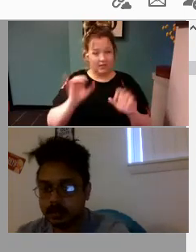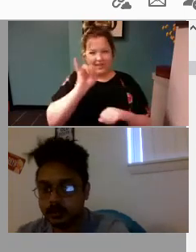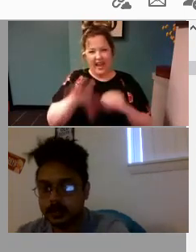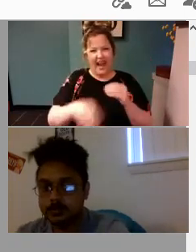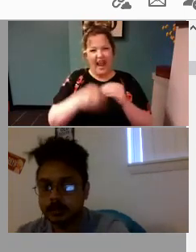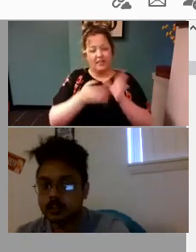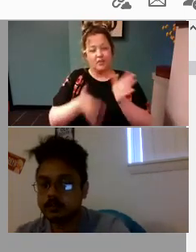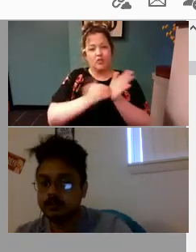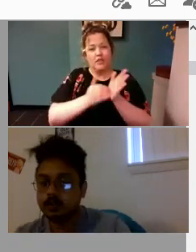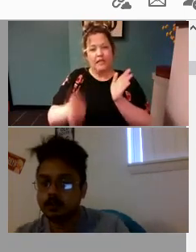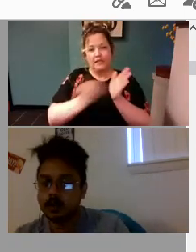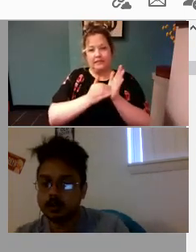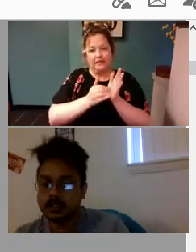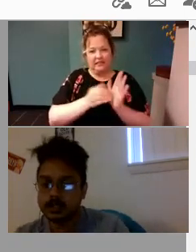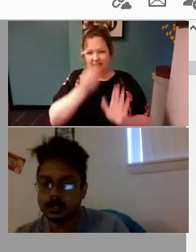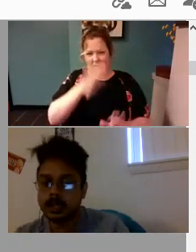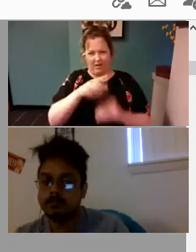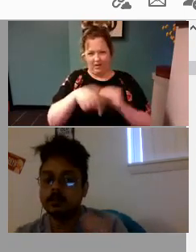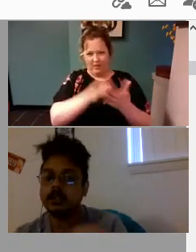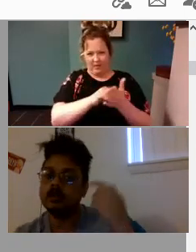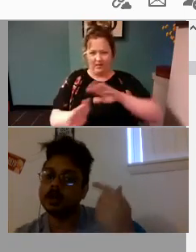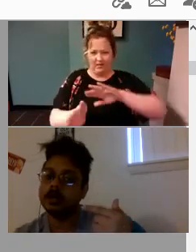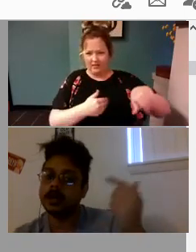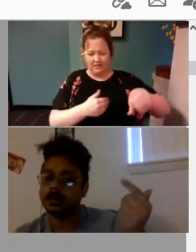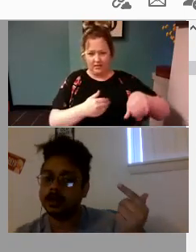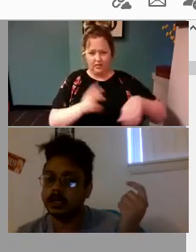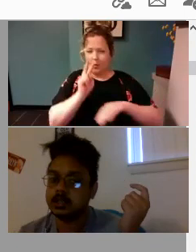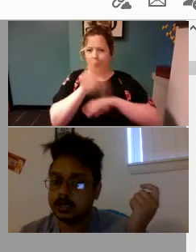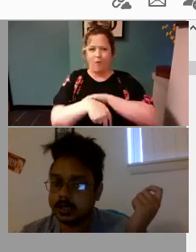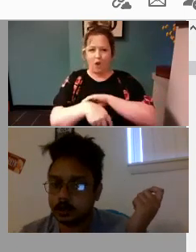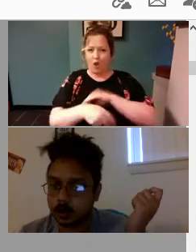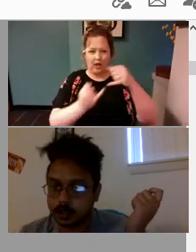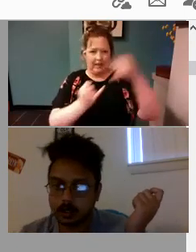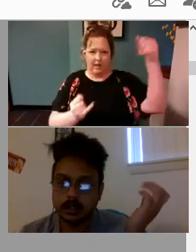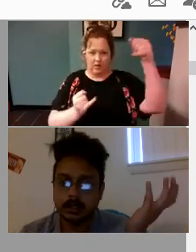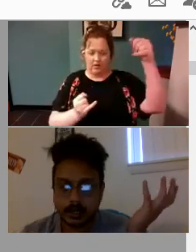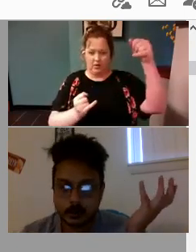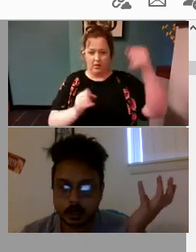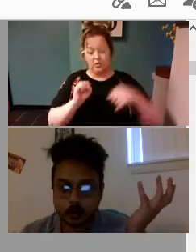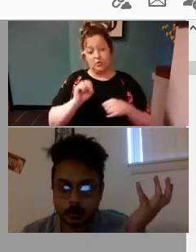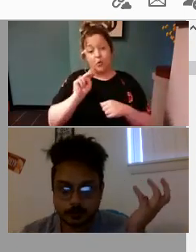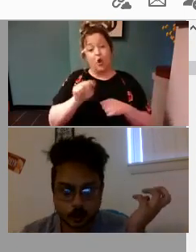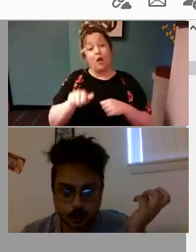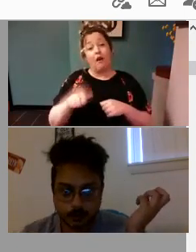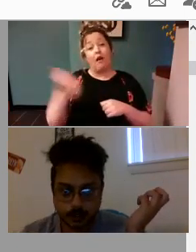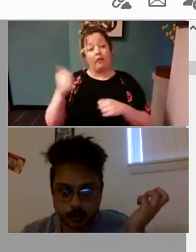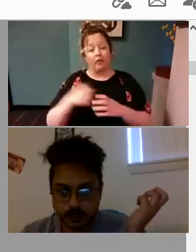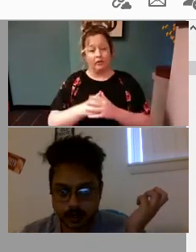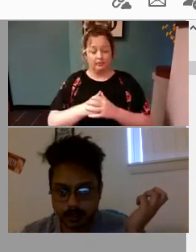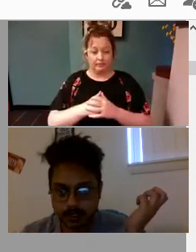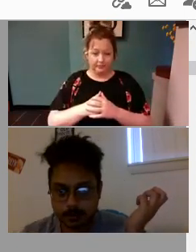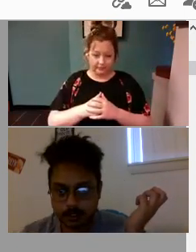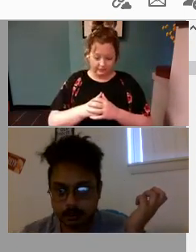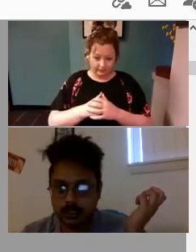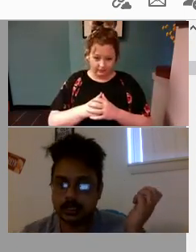thing, right? So we would overlook this thing and we would then look at another edge in that order. The next one could be 4. So